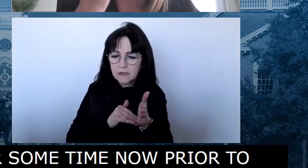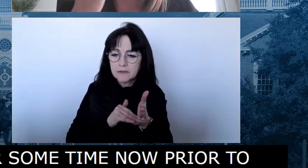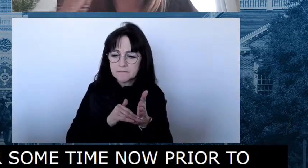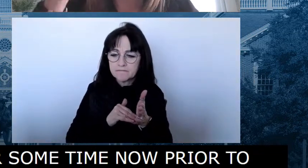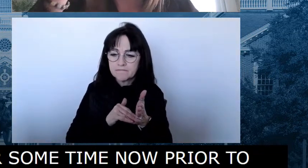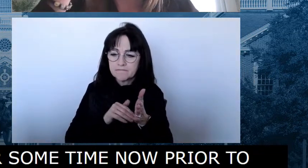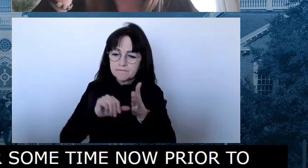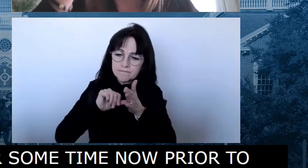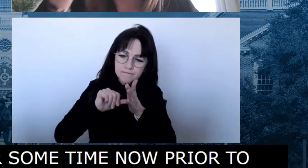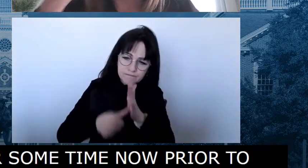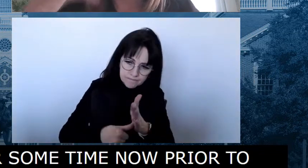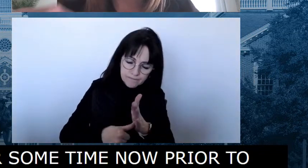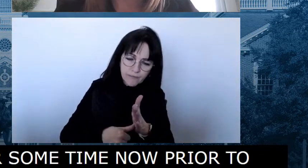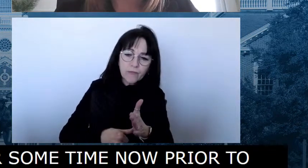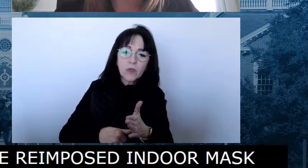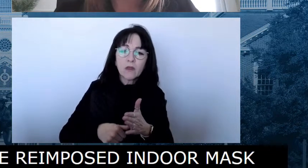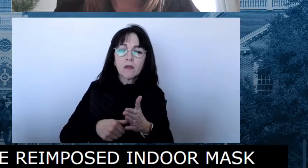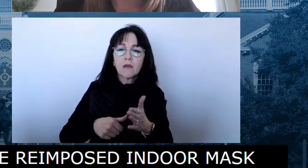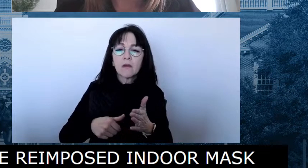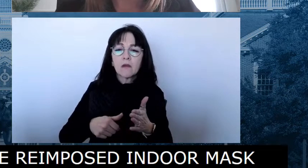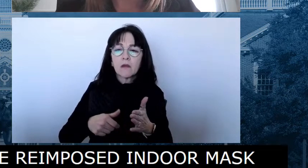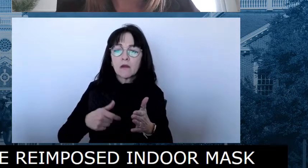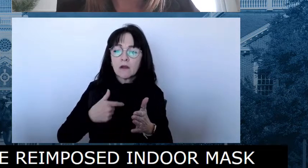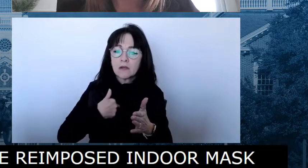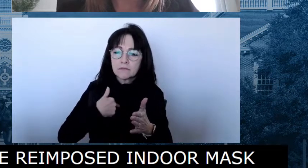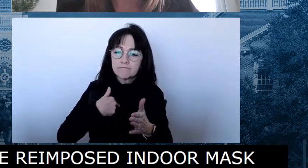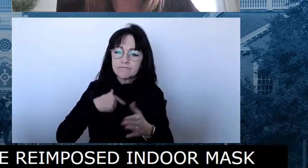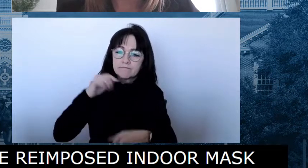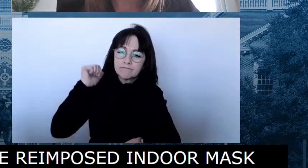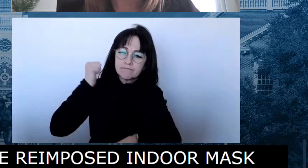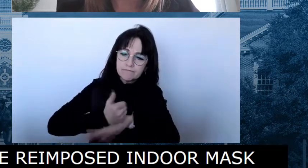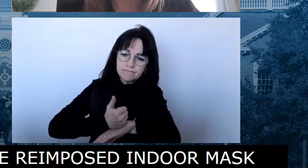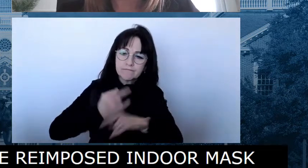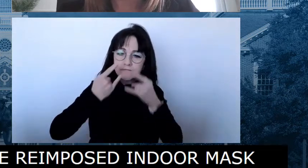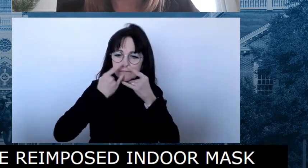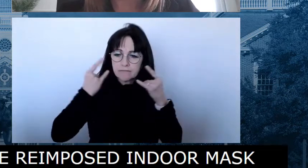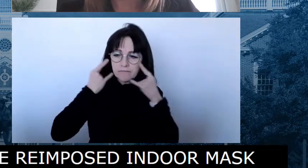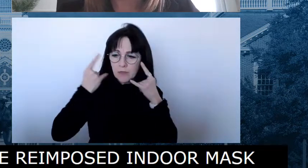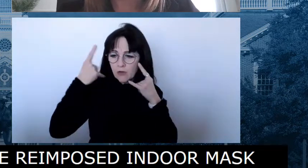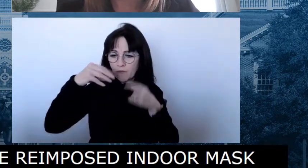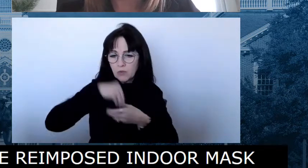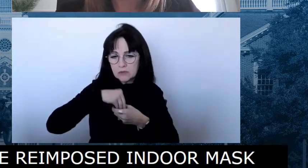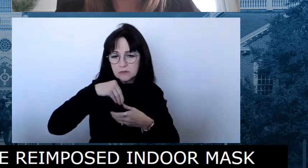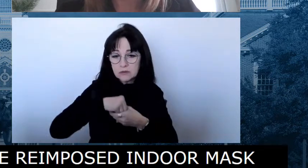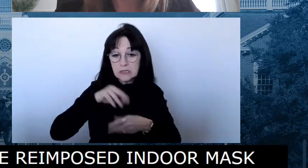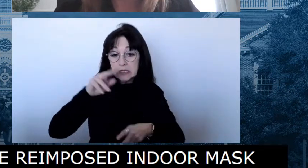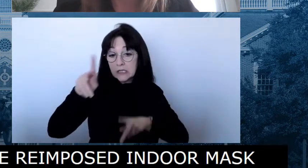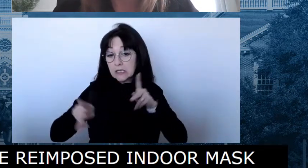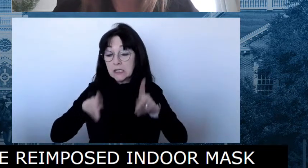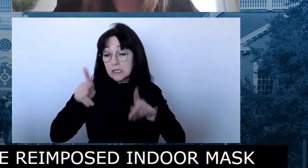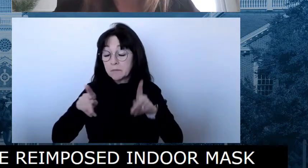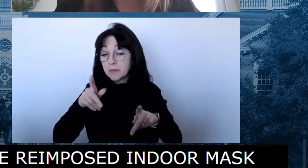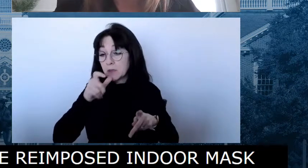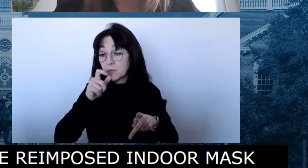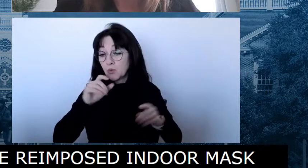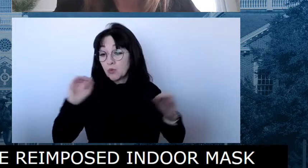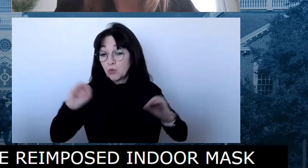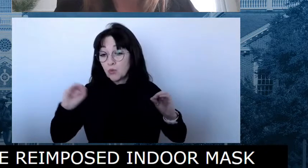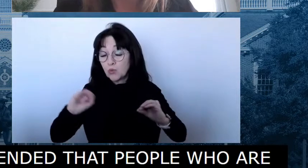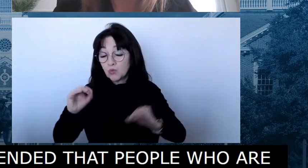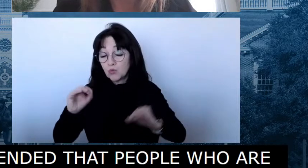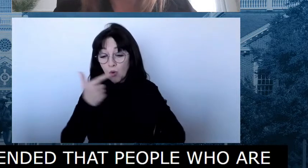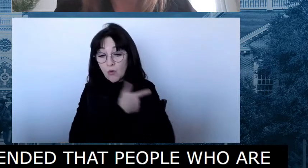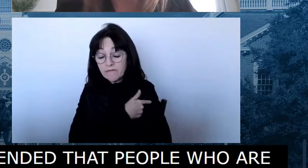we have recommended that people who are not vaccinated to wear masks. We